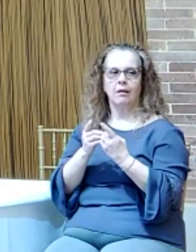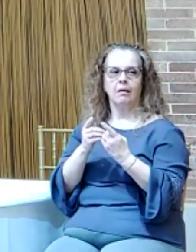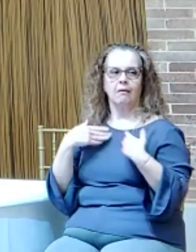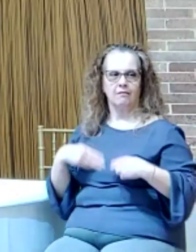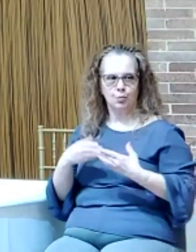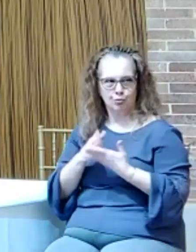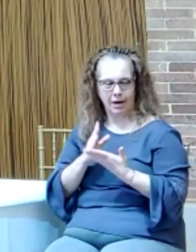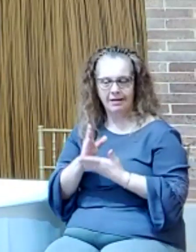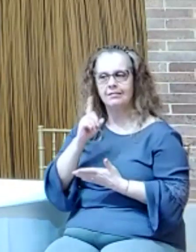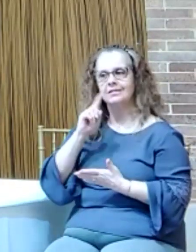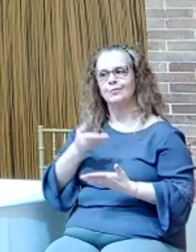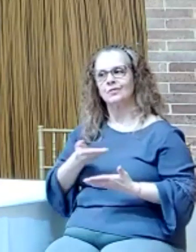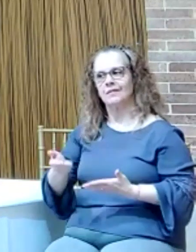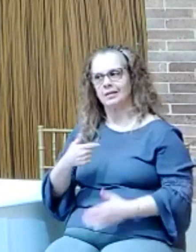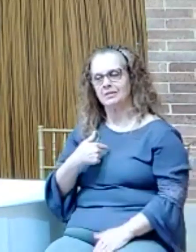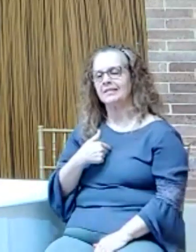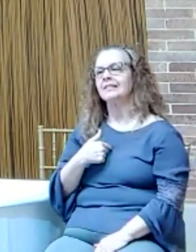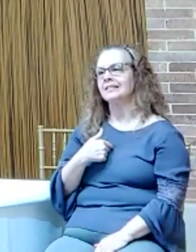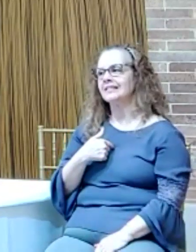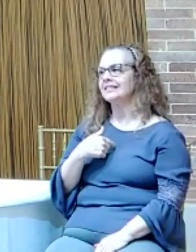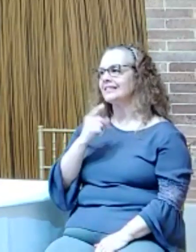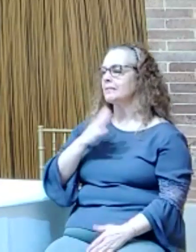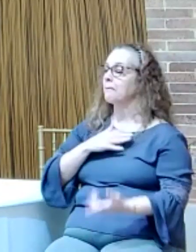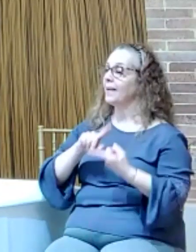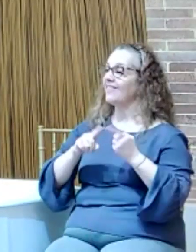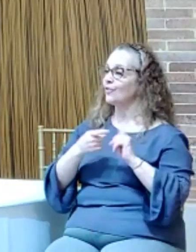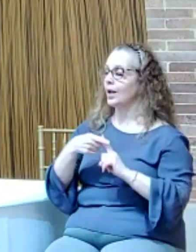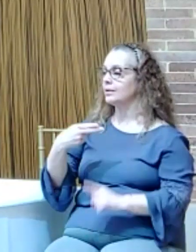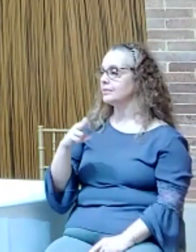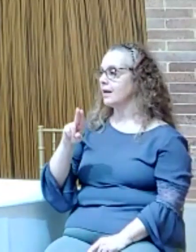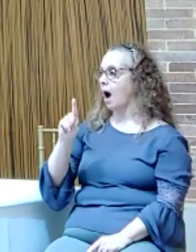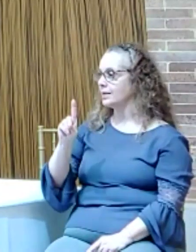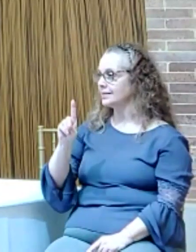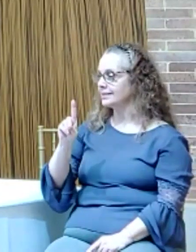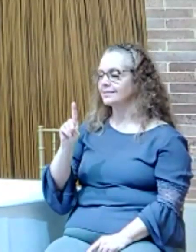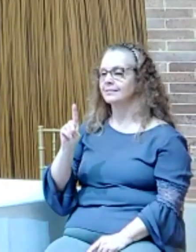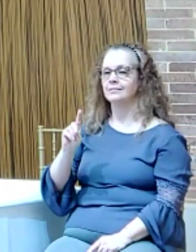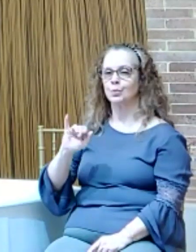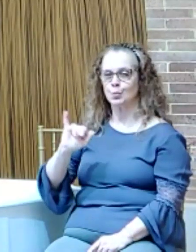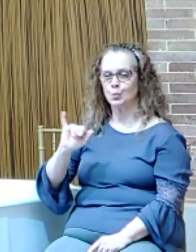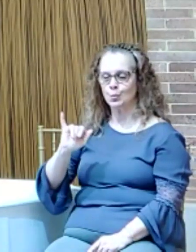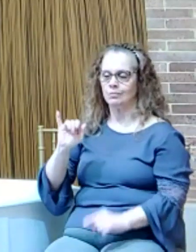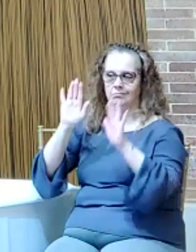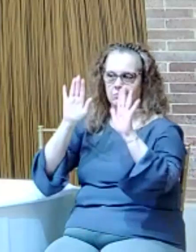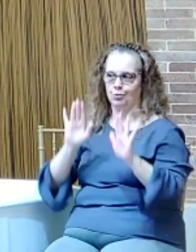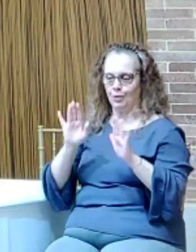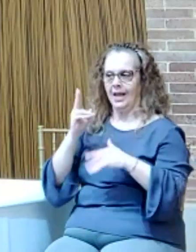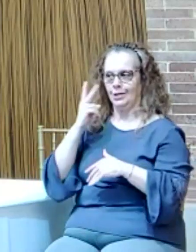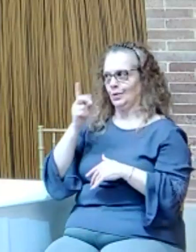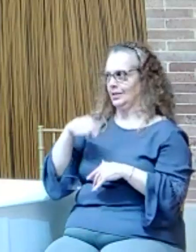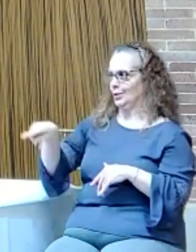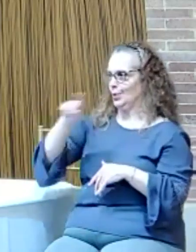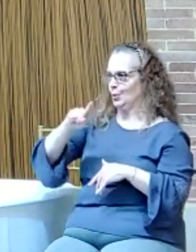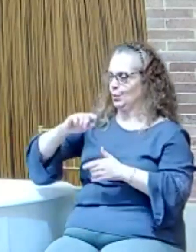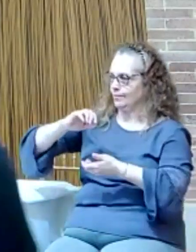human rights for inviting me uh for my friends at HUD uh inviting me as well and it's great to see uh you all